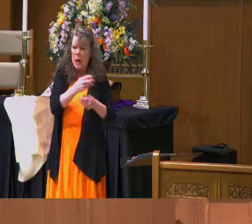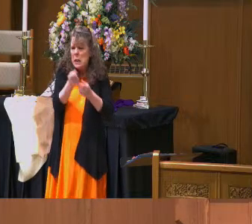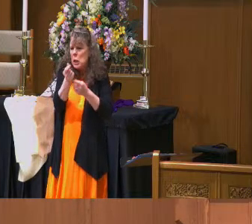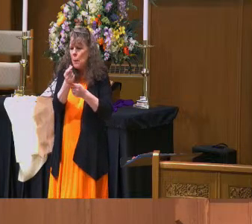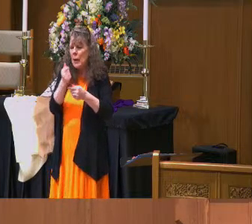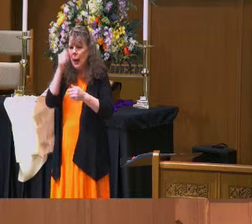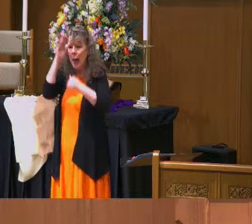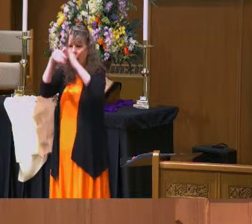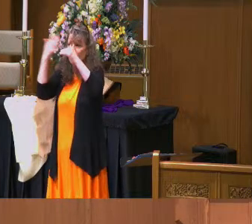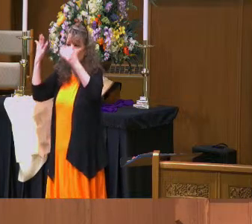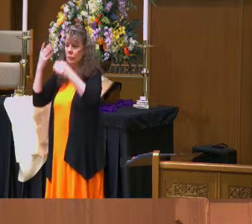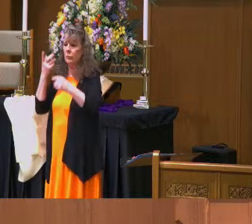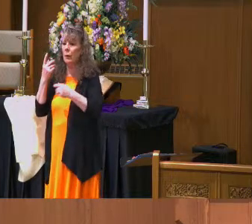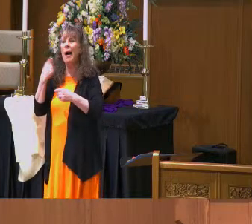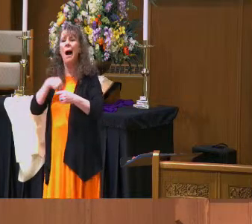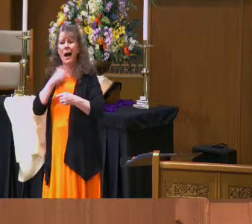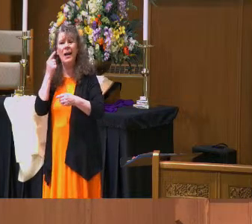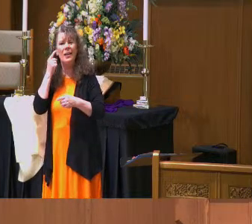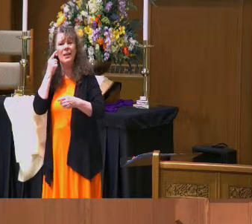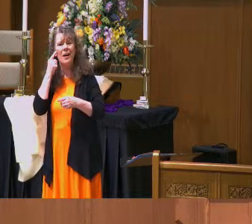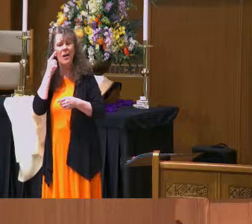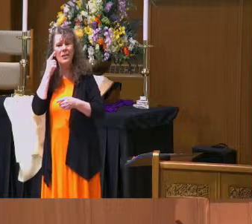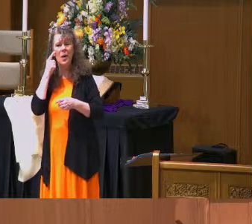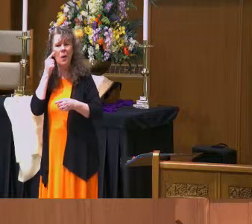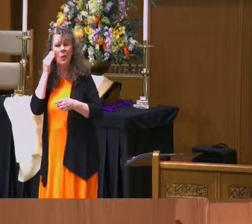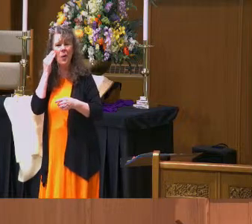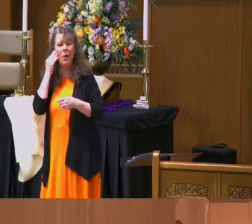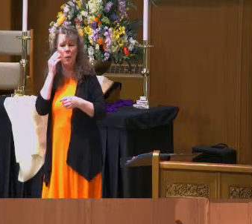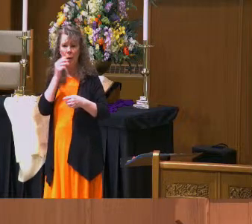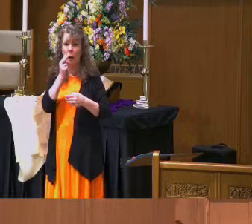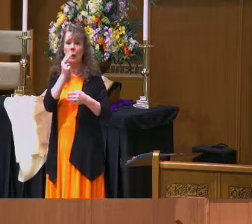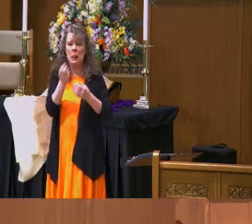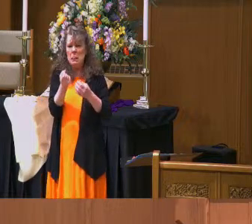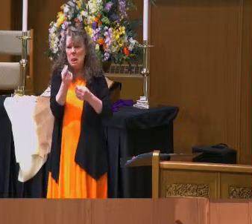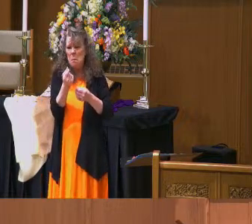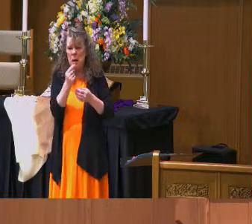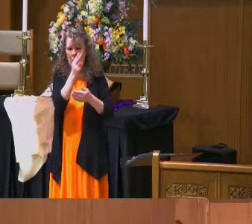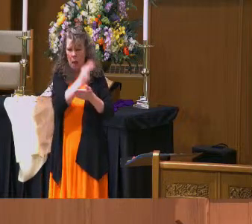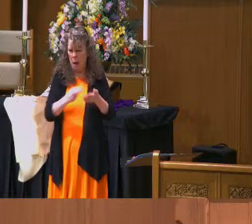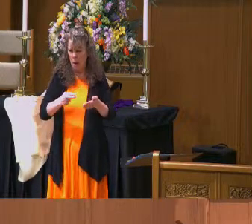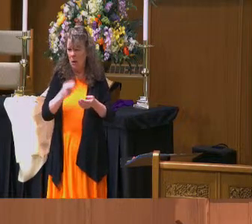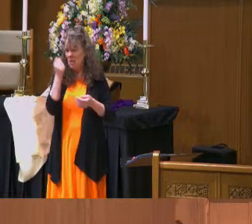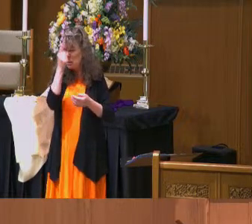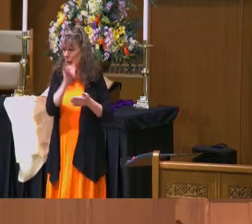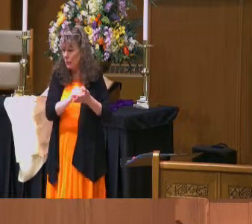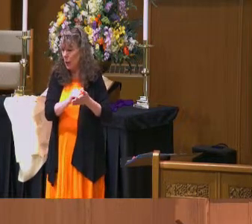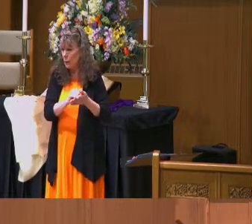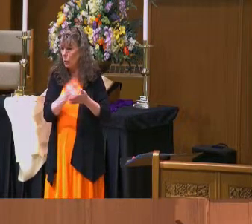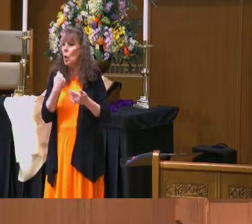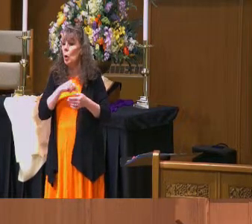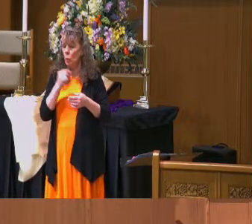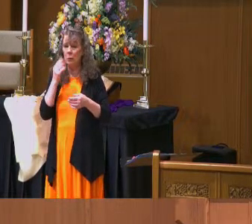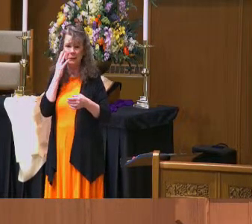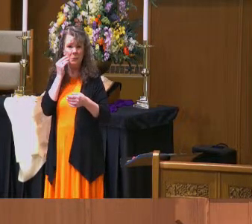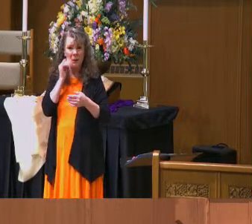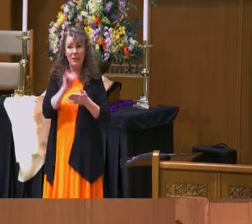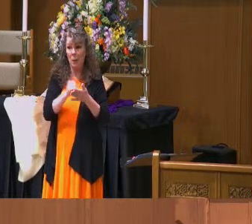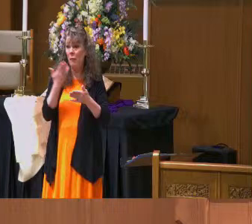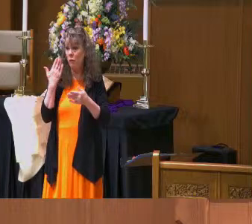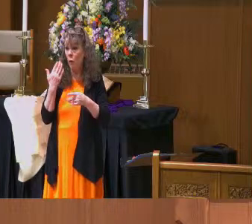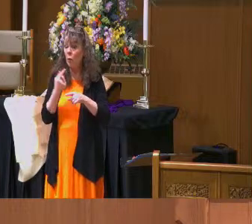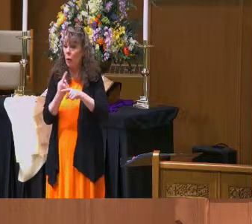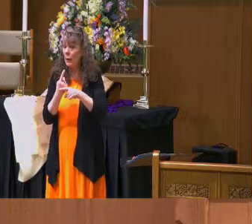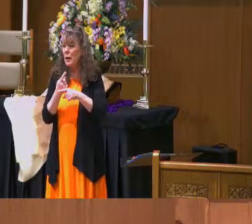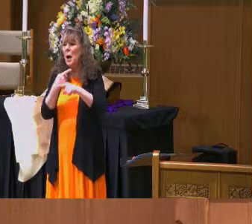Now, I think we all get splashes of hell, and we understand that. Amen? We've all been there in one form or another. But